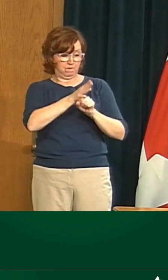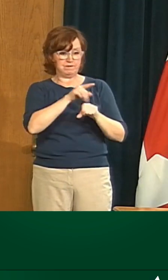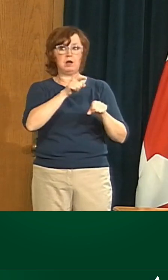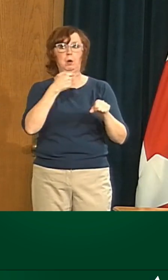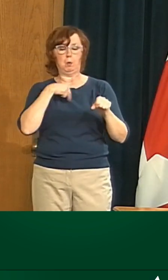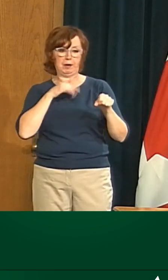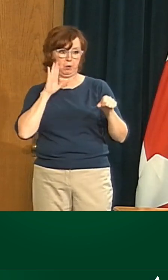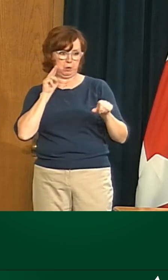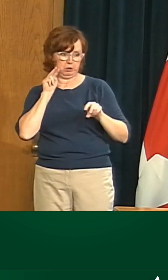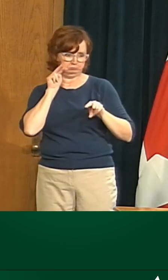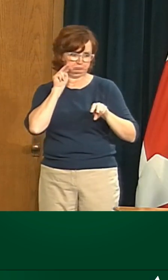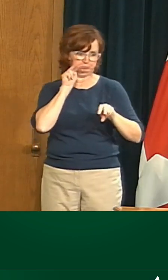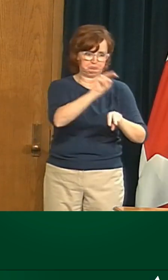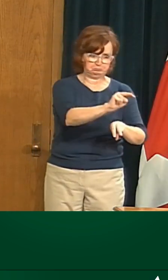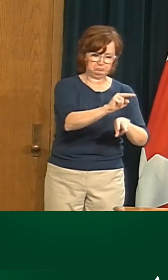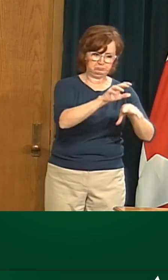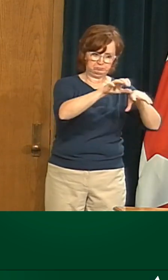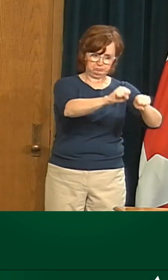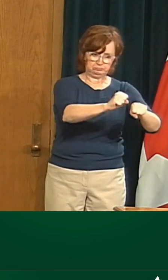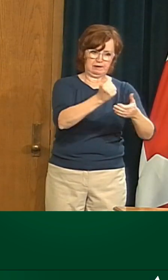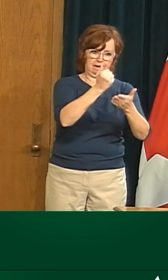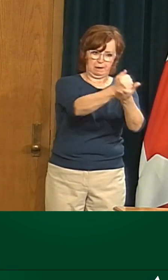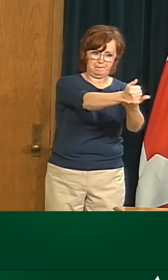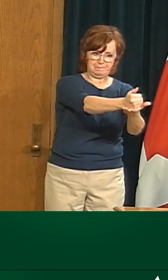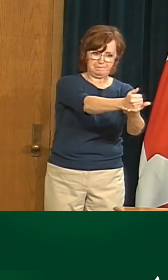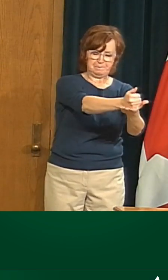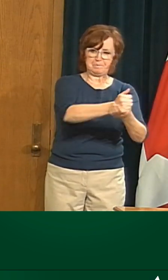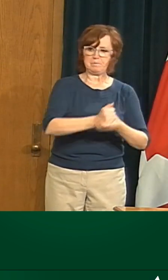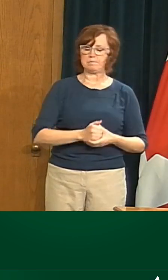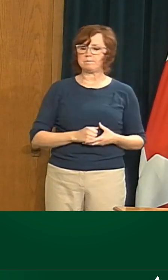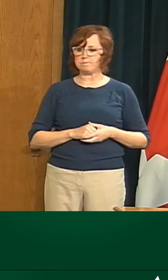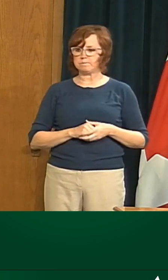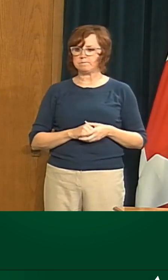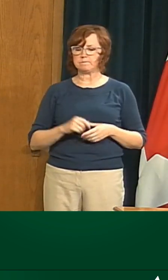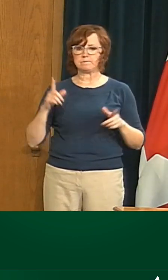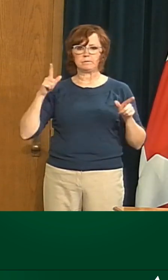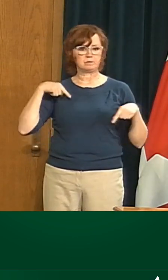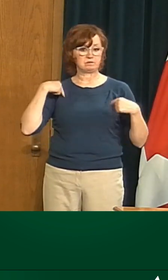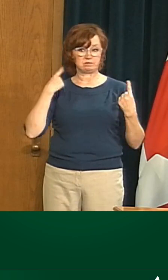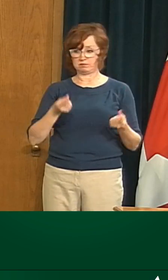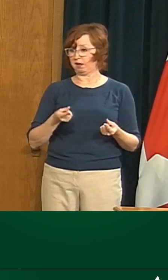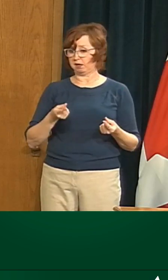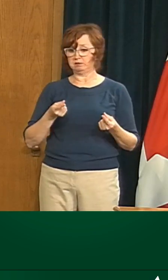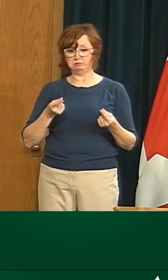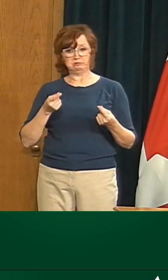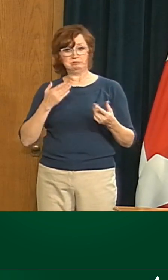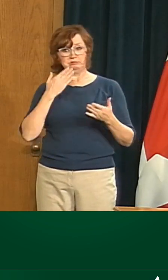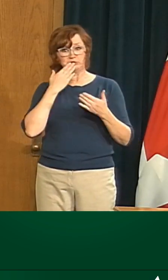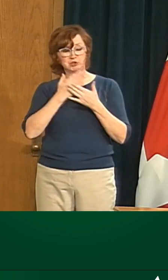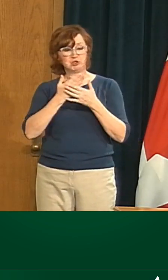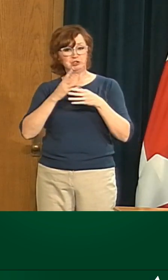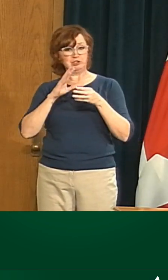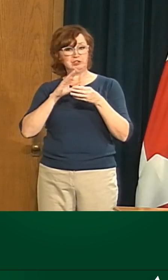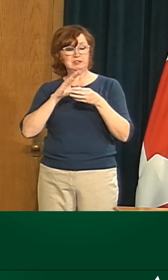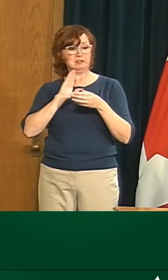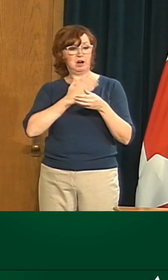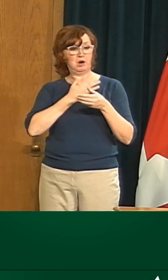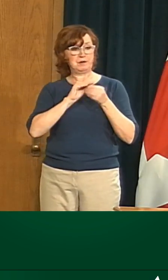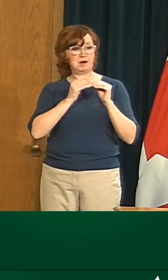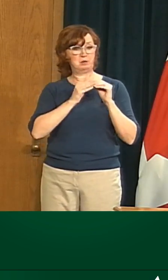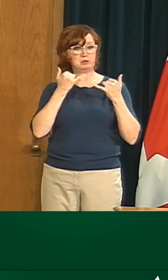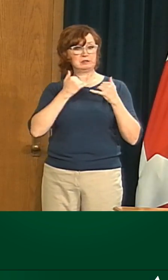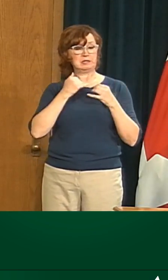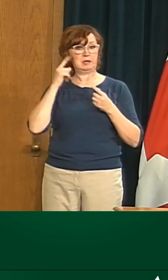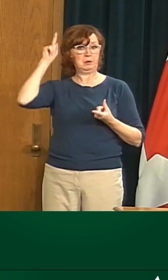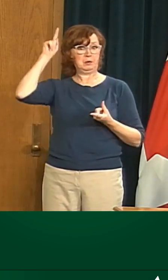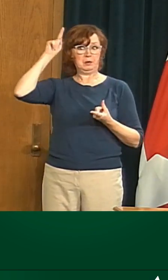have been able to approach with some success the general provincial numbers of COVID